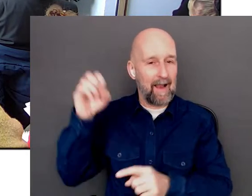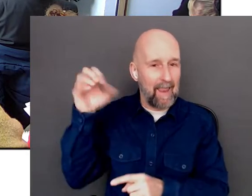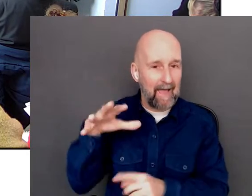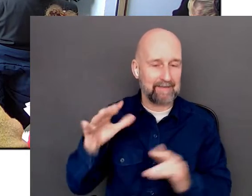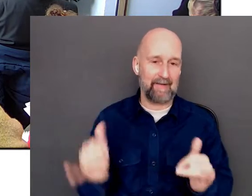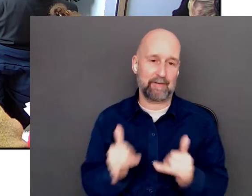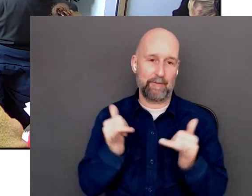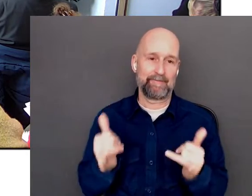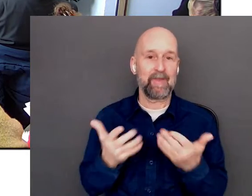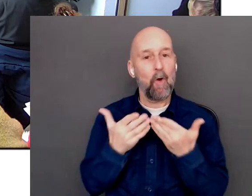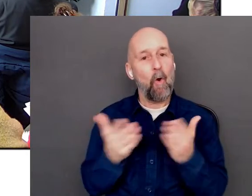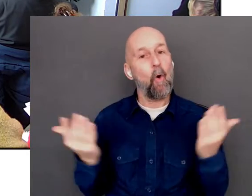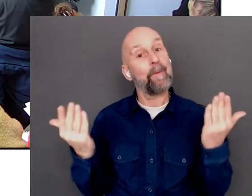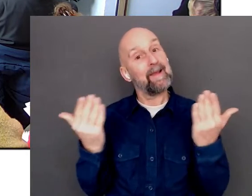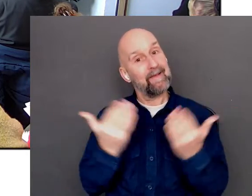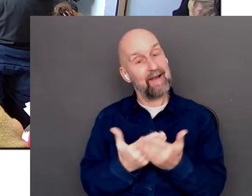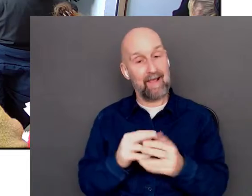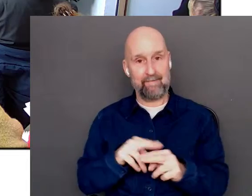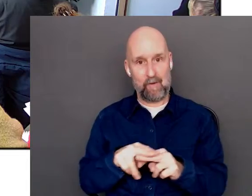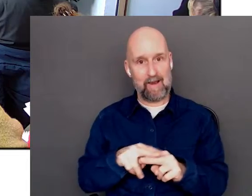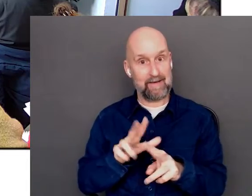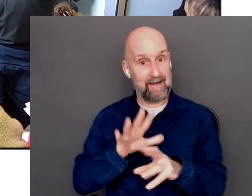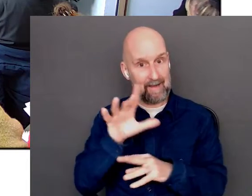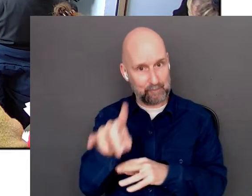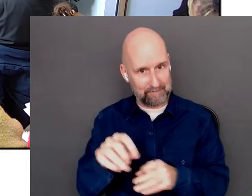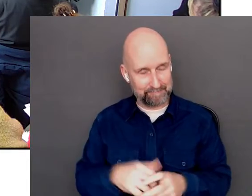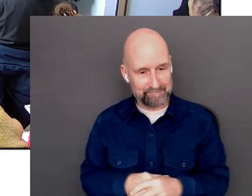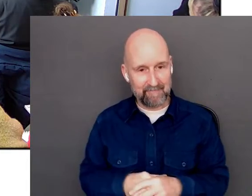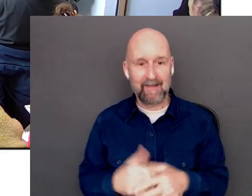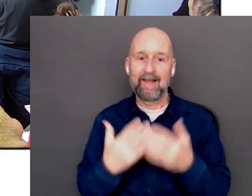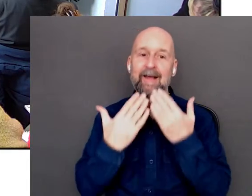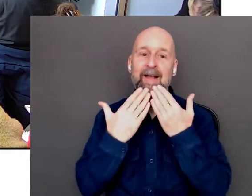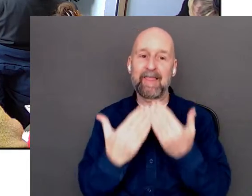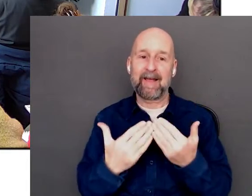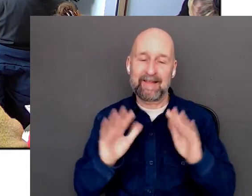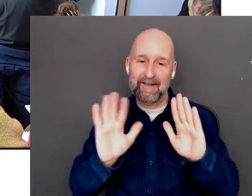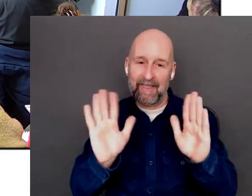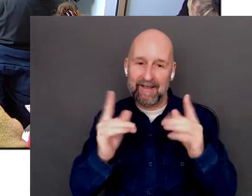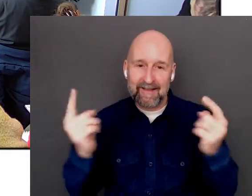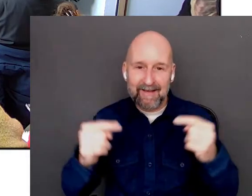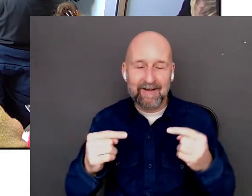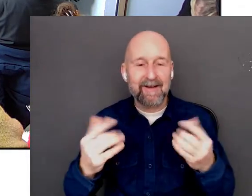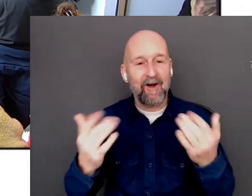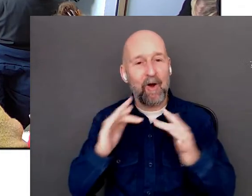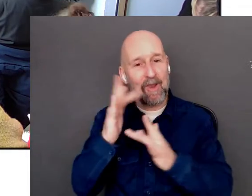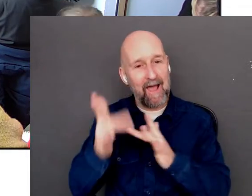evening on Friday. And thank you so very much, everyone, for being here and the ones online.